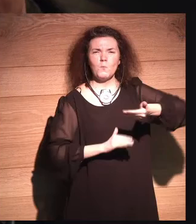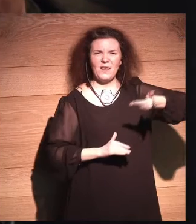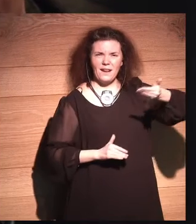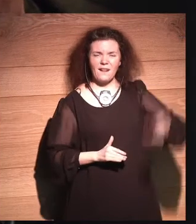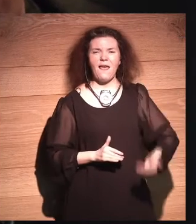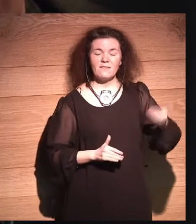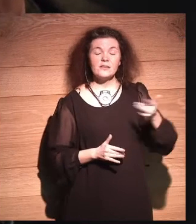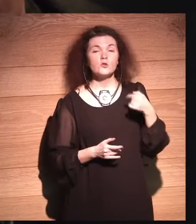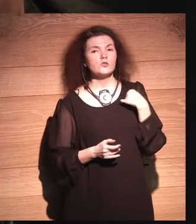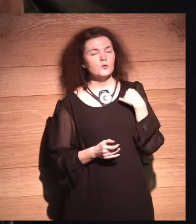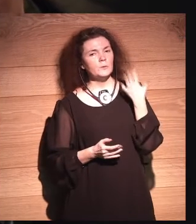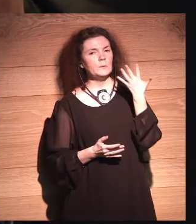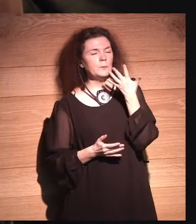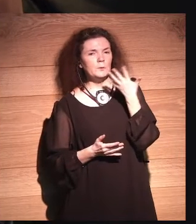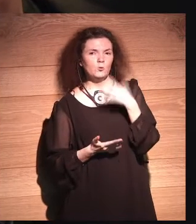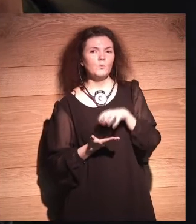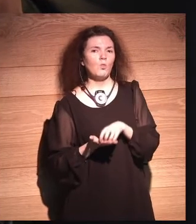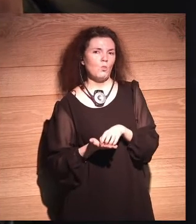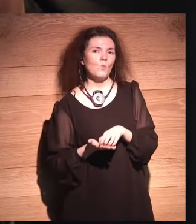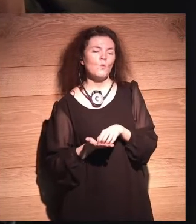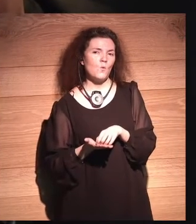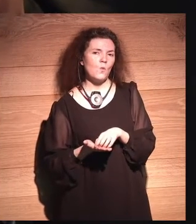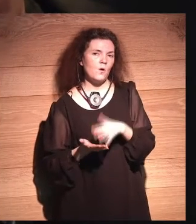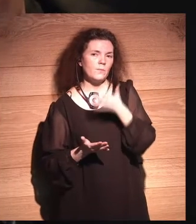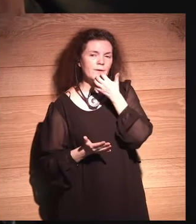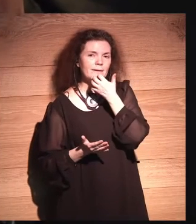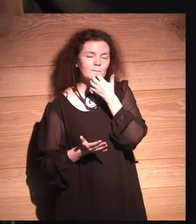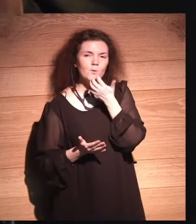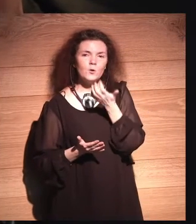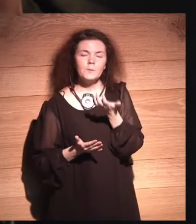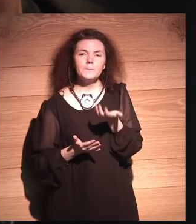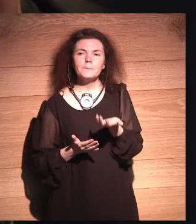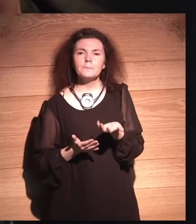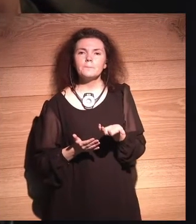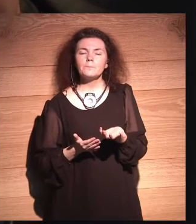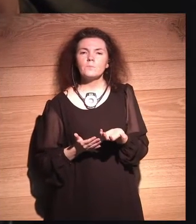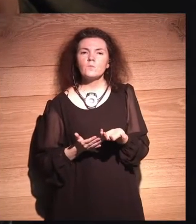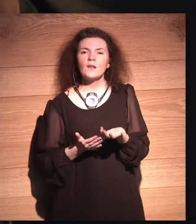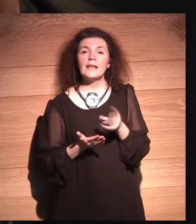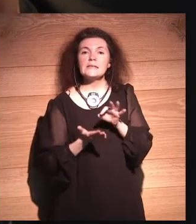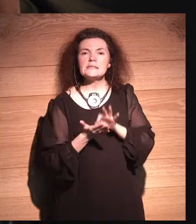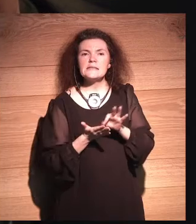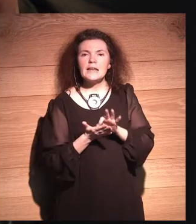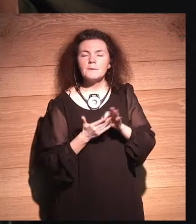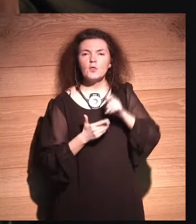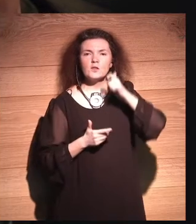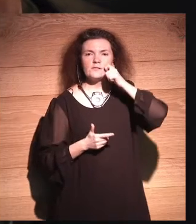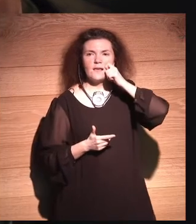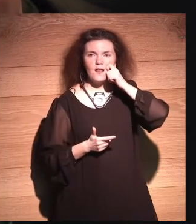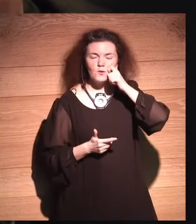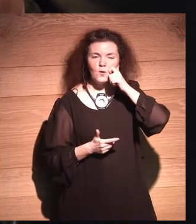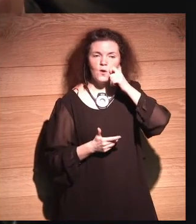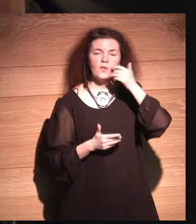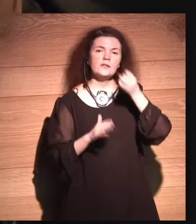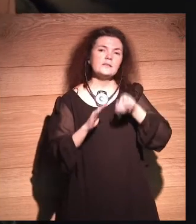the National Health Service was created in Britain out of citizens groups getting together to discuss what they'd